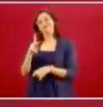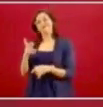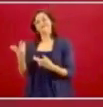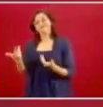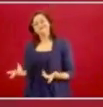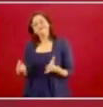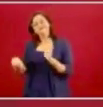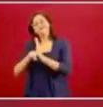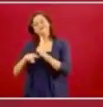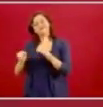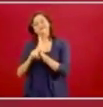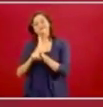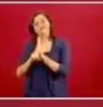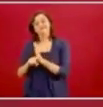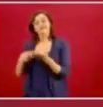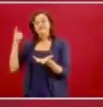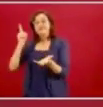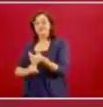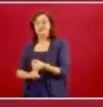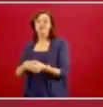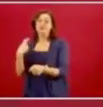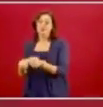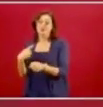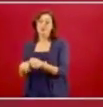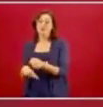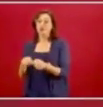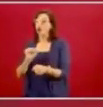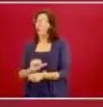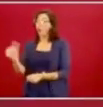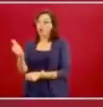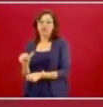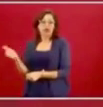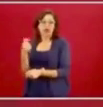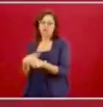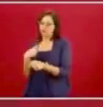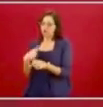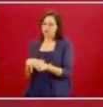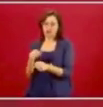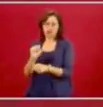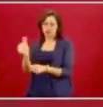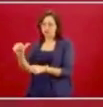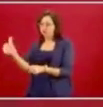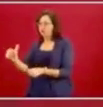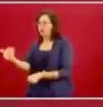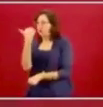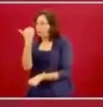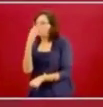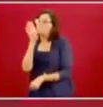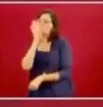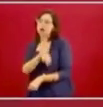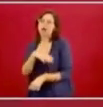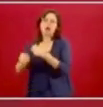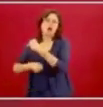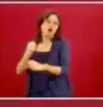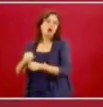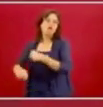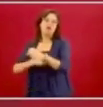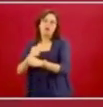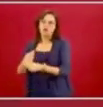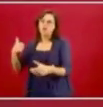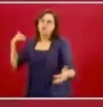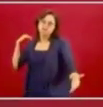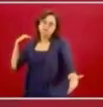the people's youth, but has a huge disadvantage, which is the high incidence